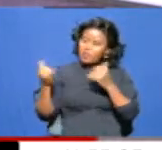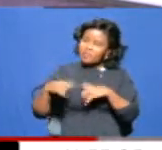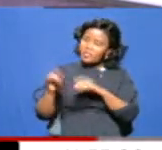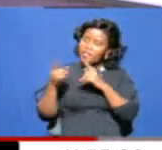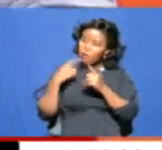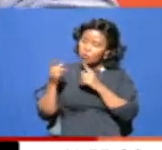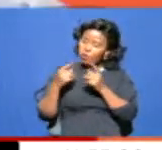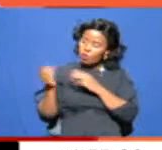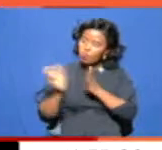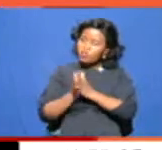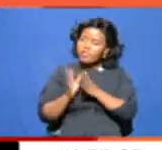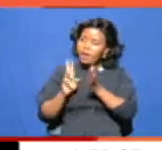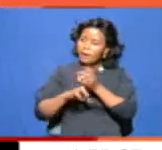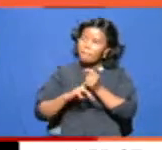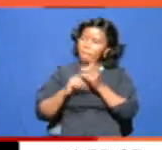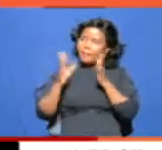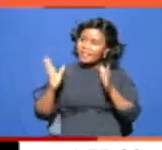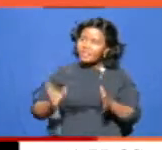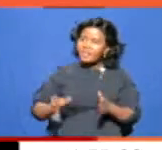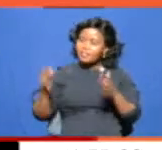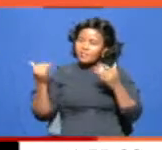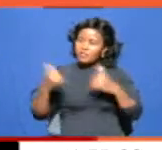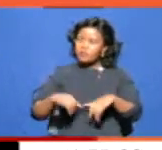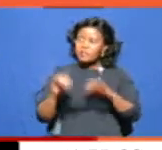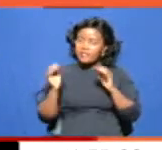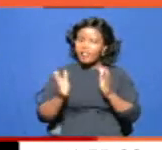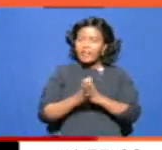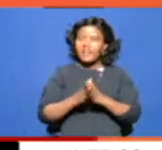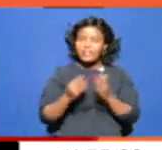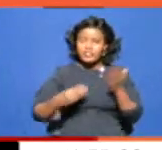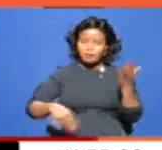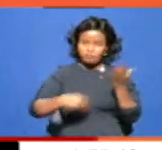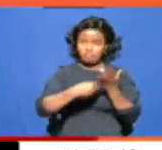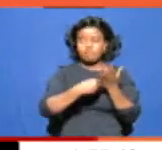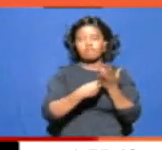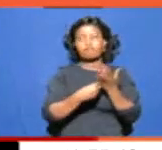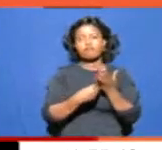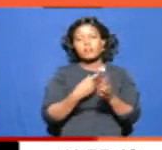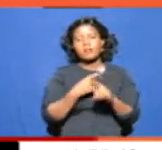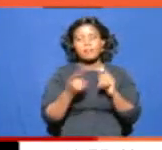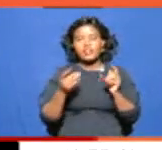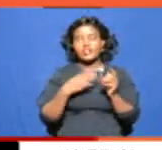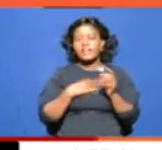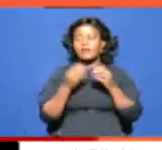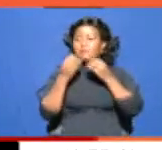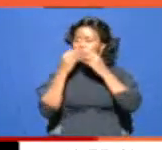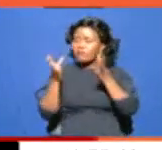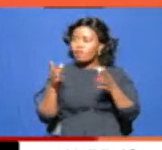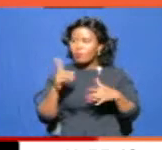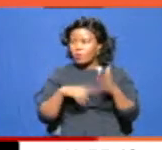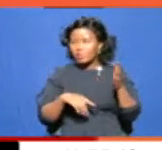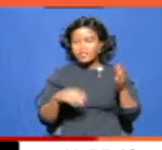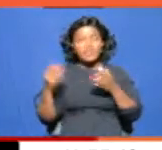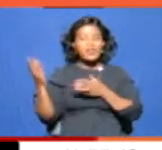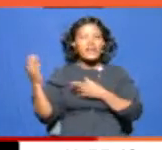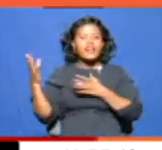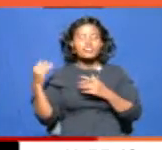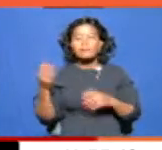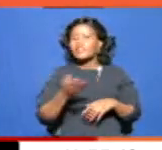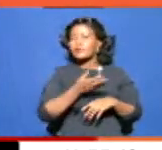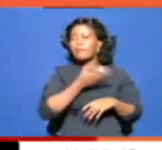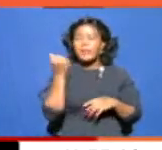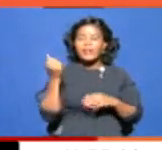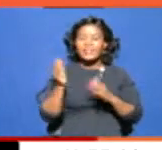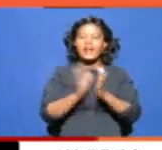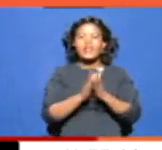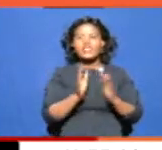to see where they can try and bridge the gap. But I can only tell people to expect a better tournament, a well-organized tournament, and